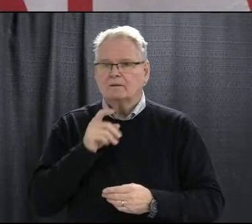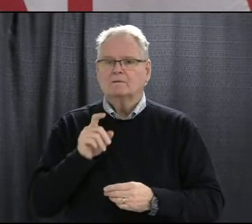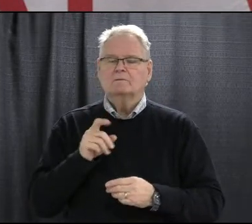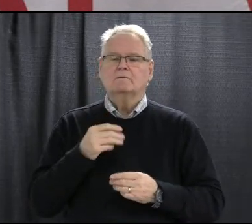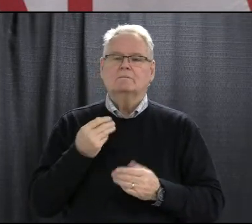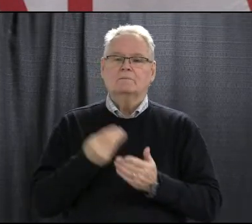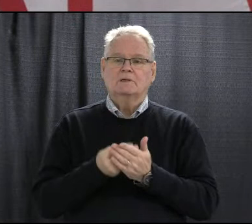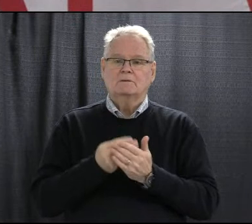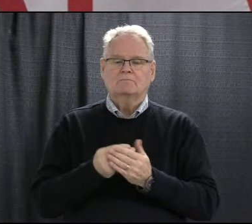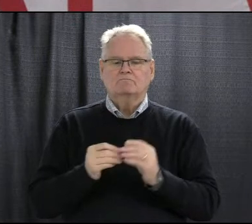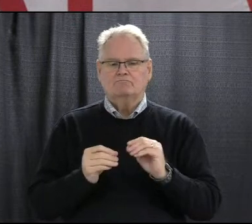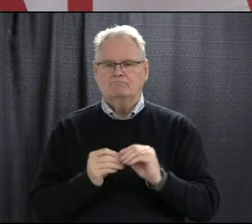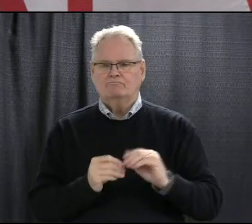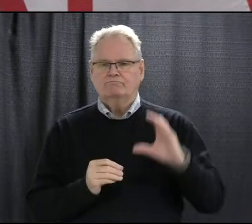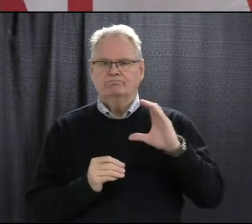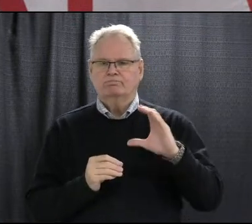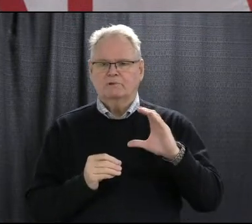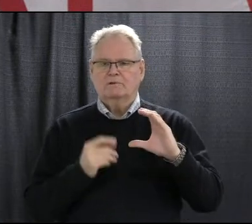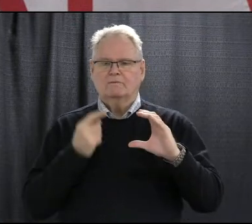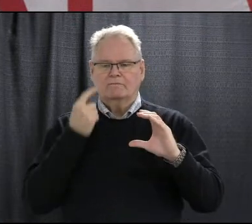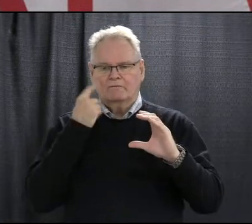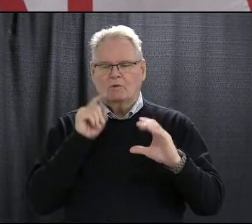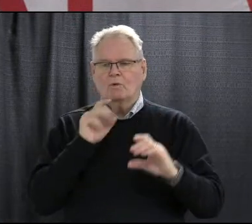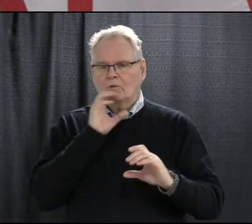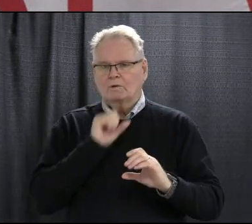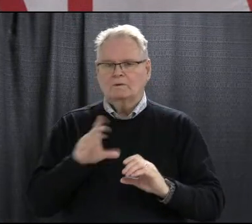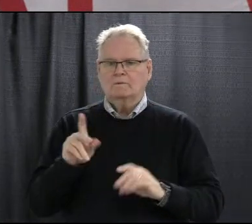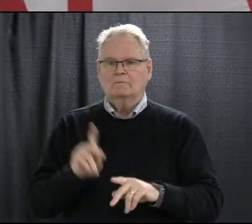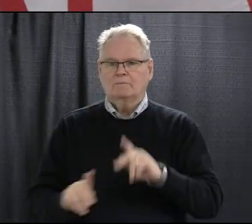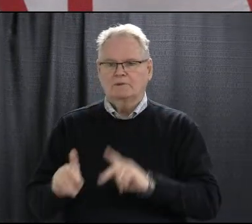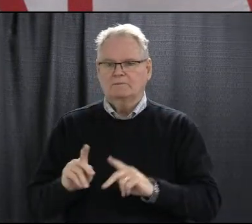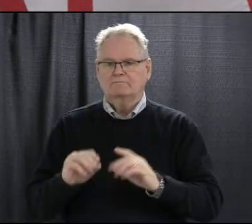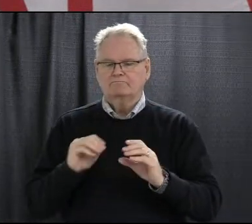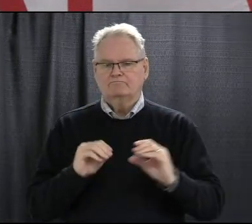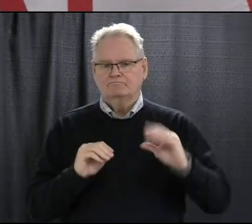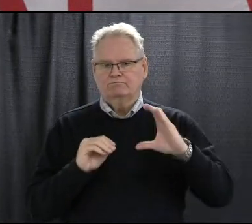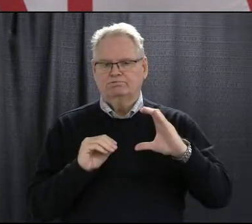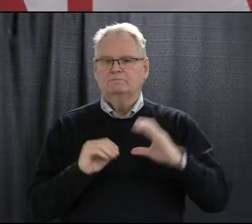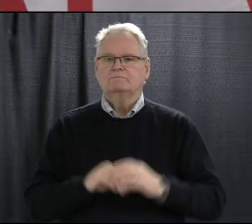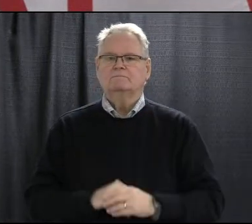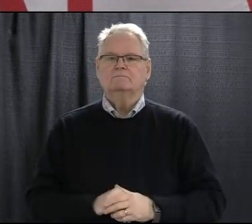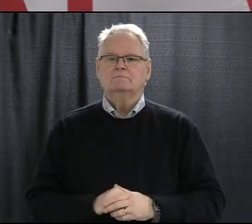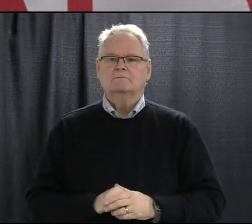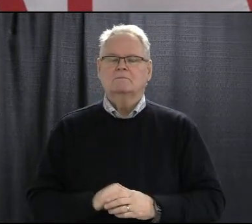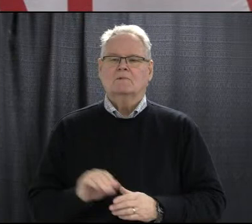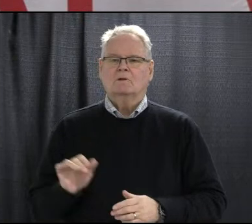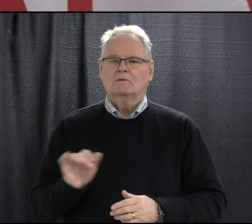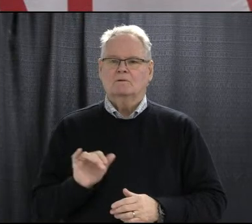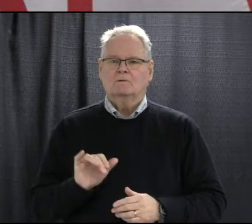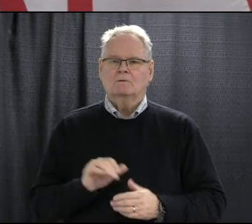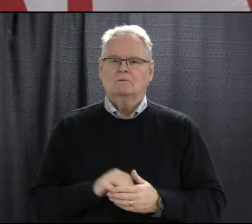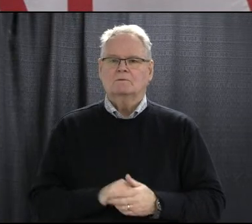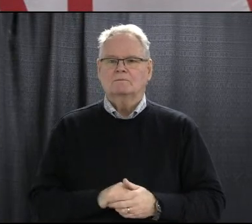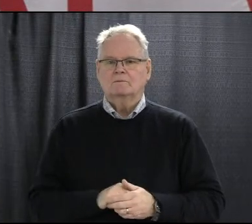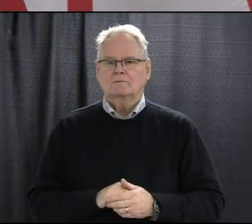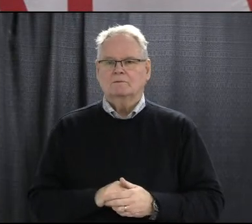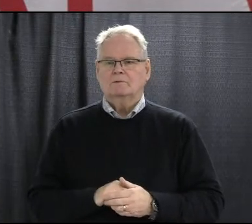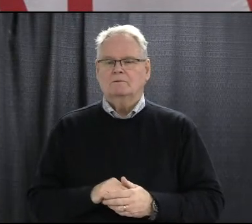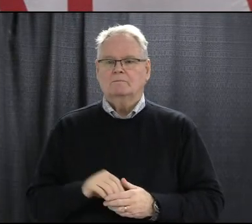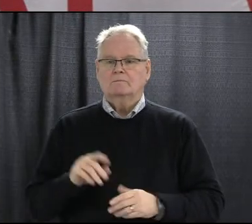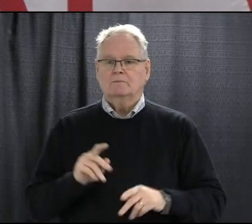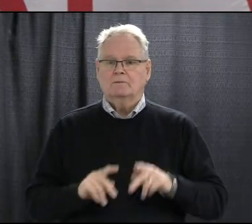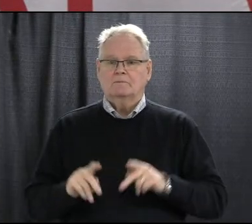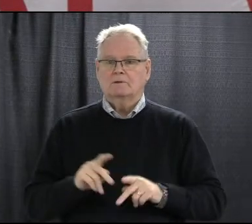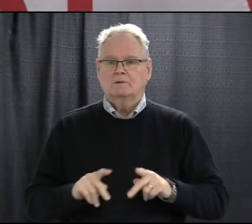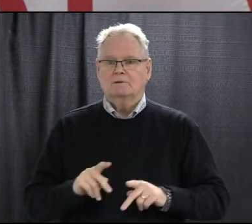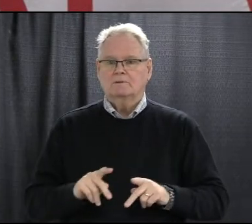under the adult dental program. We've increased rates provided for government-subsidized beds in personal